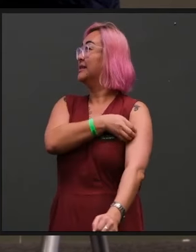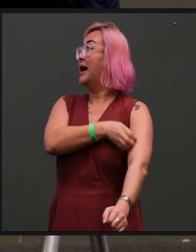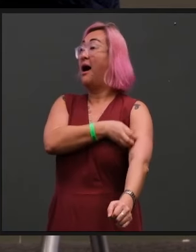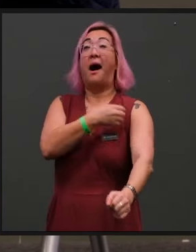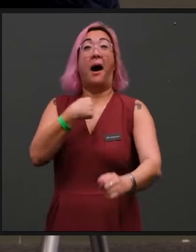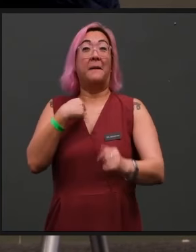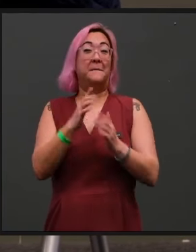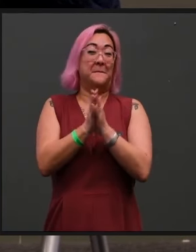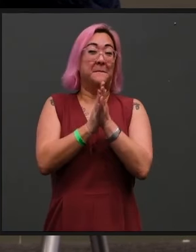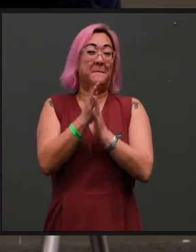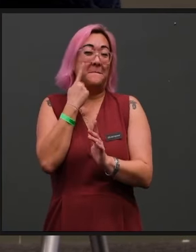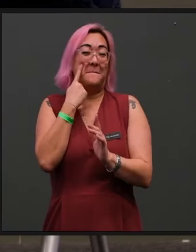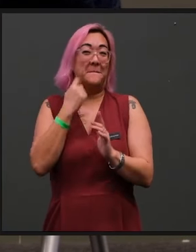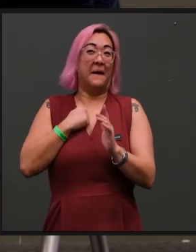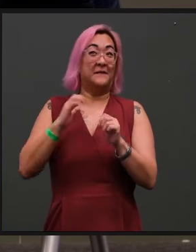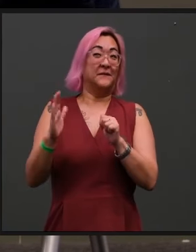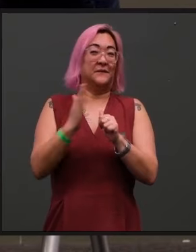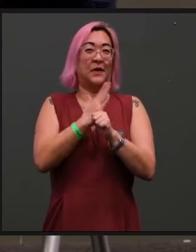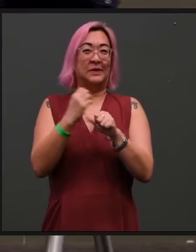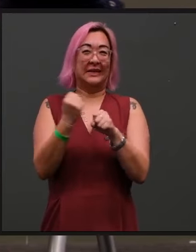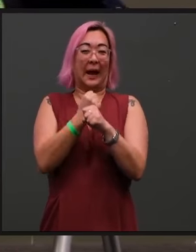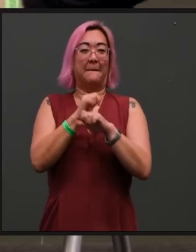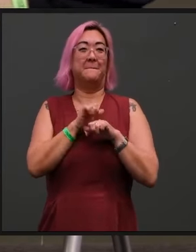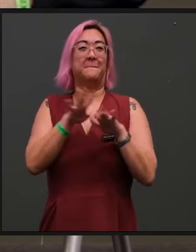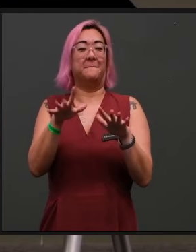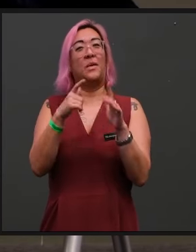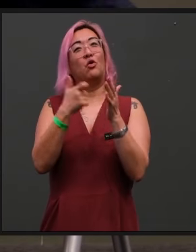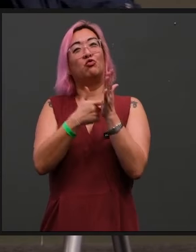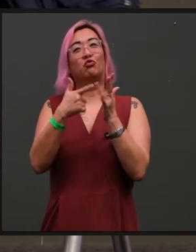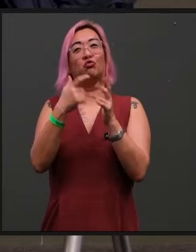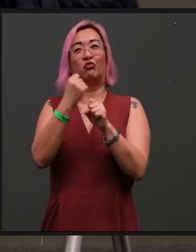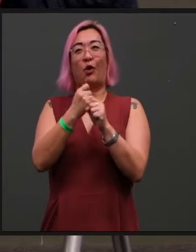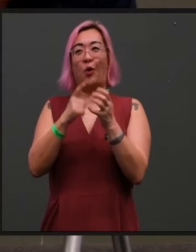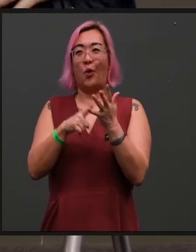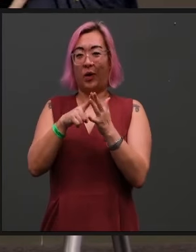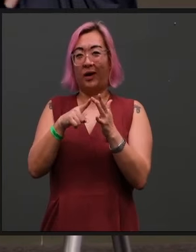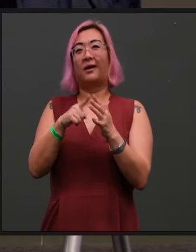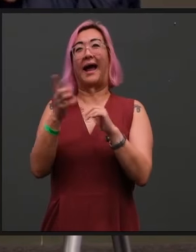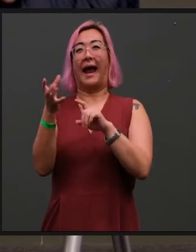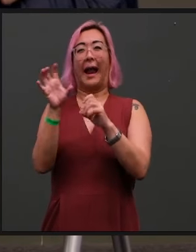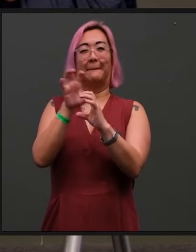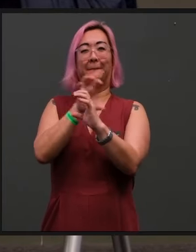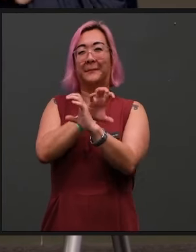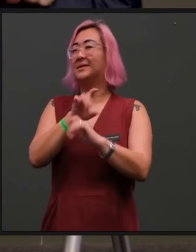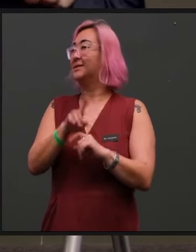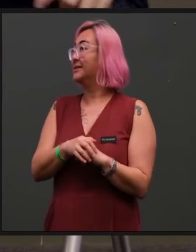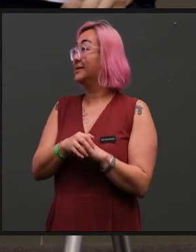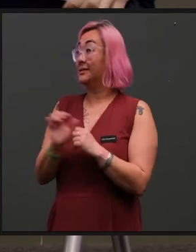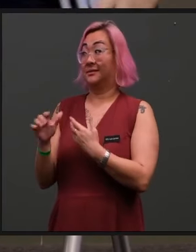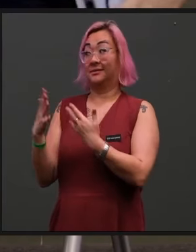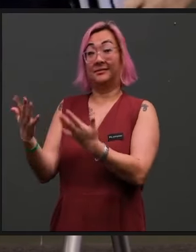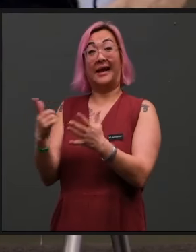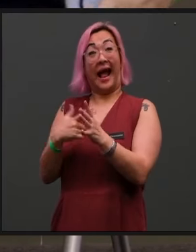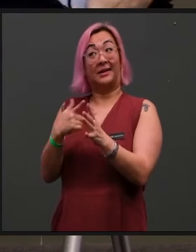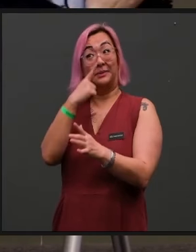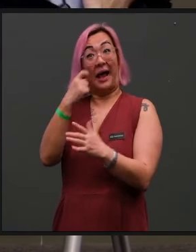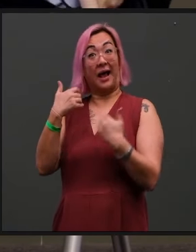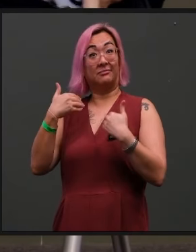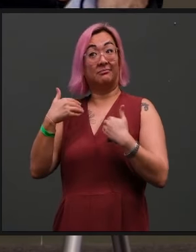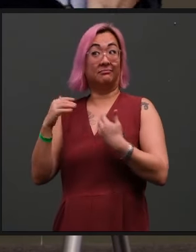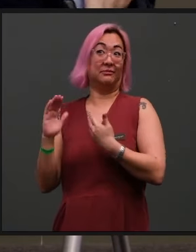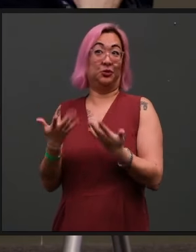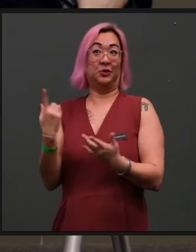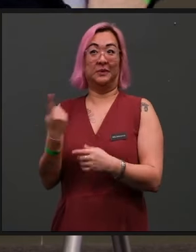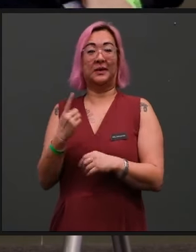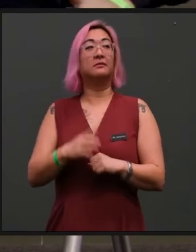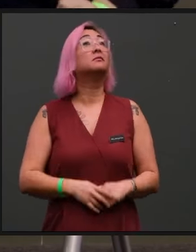folks at Outersloth. And yeah, I guess I'll throw it over to Adam to introduce himself with his debut game. Hello,